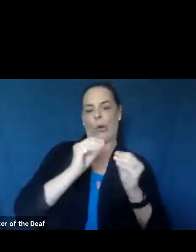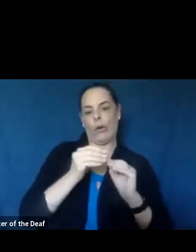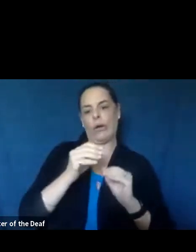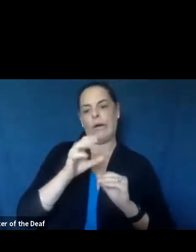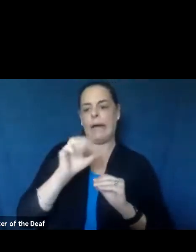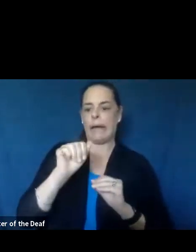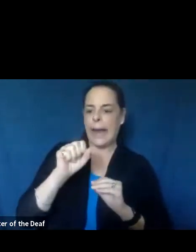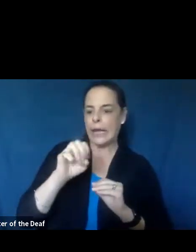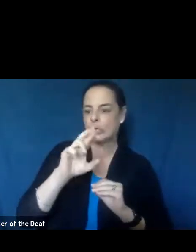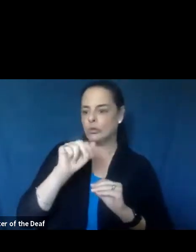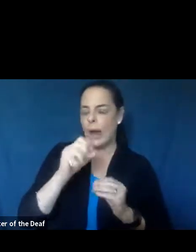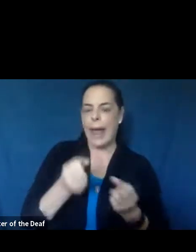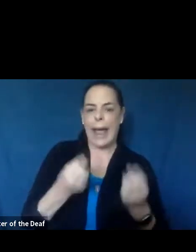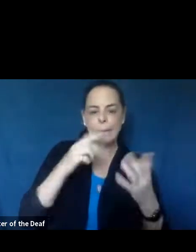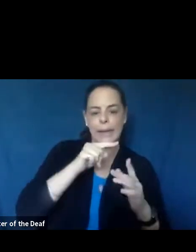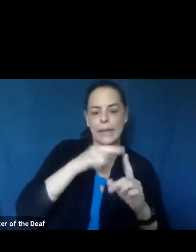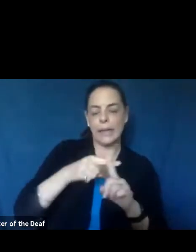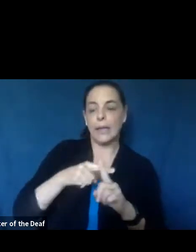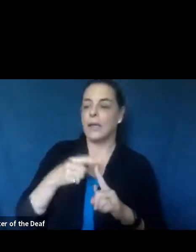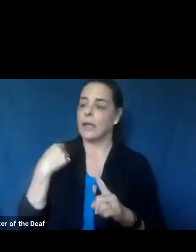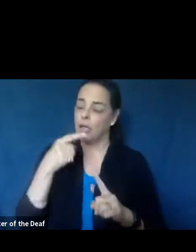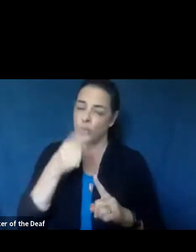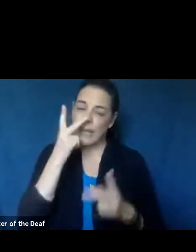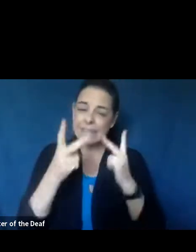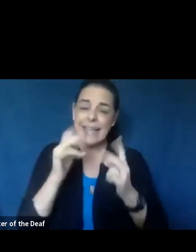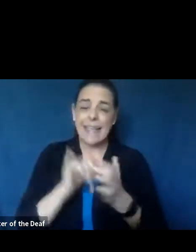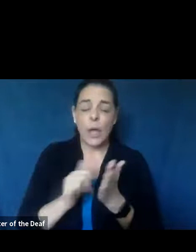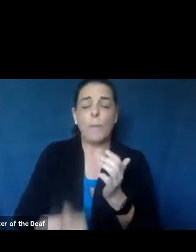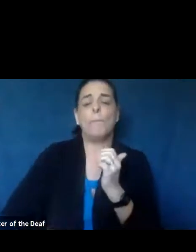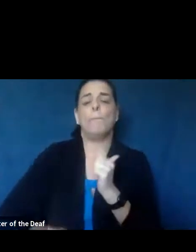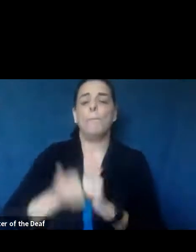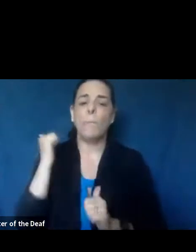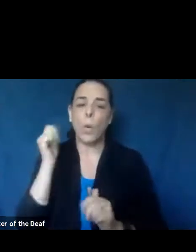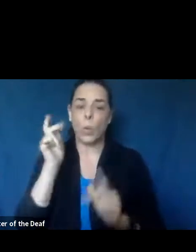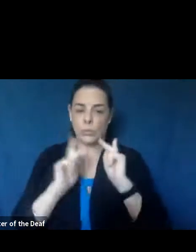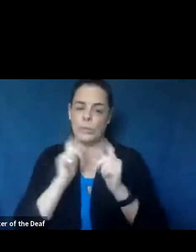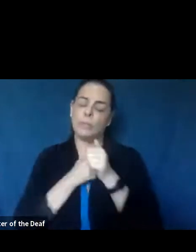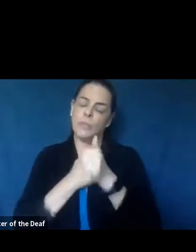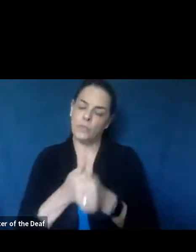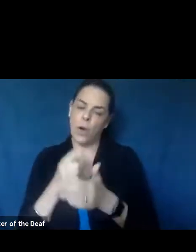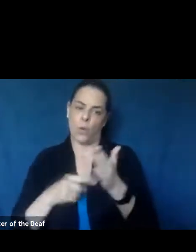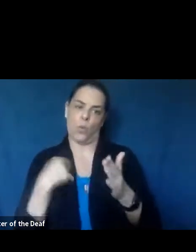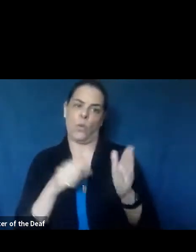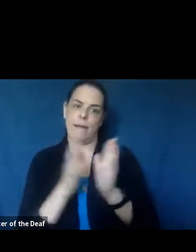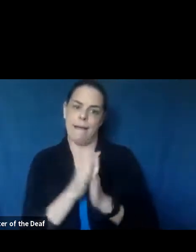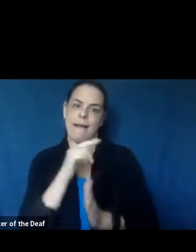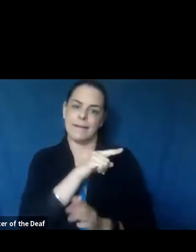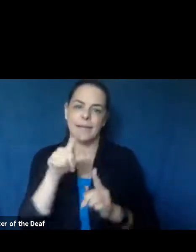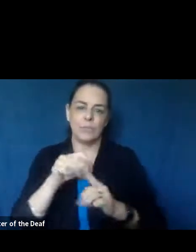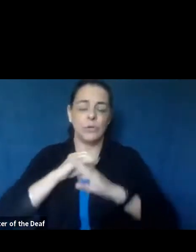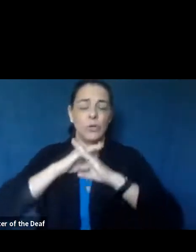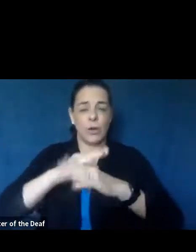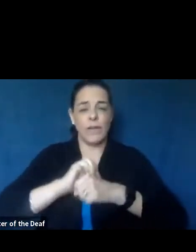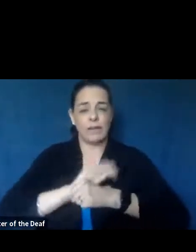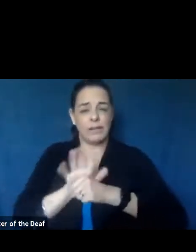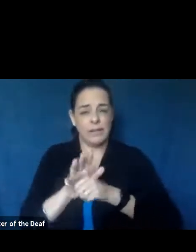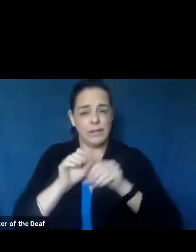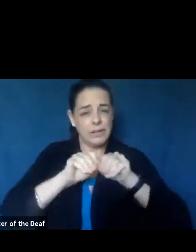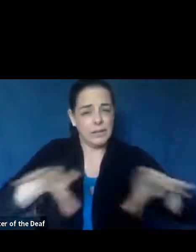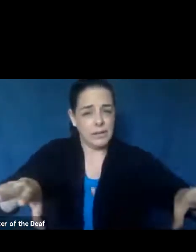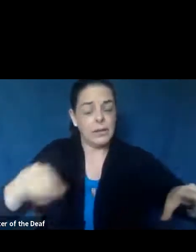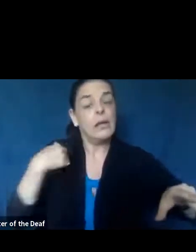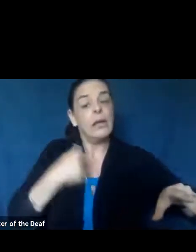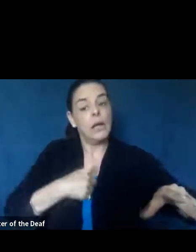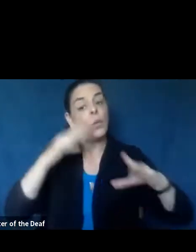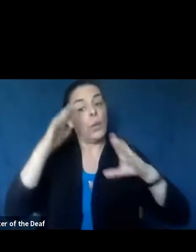that we have to show that the vast majority of people have been doing what we've been asking them to do to help prevent the spread of this disease. And we hope that, and we